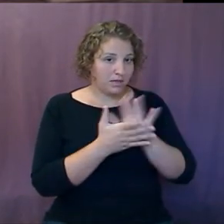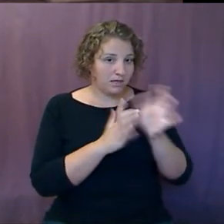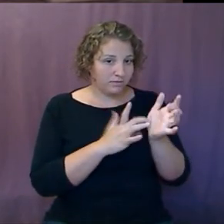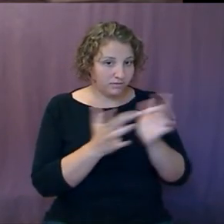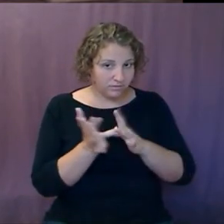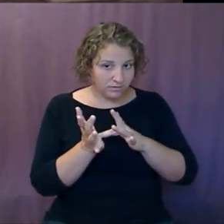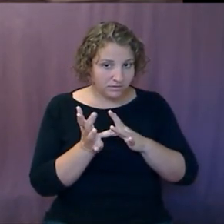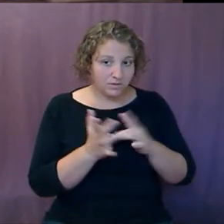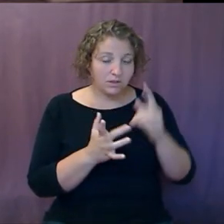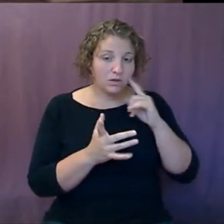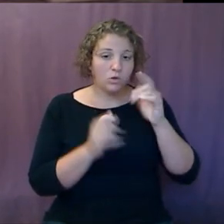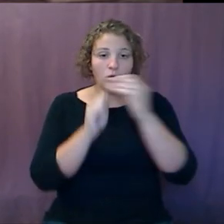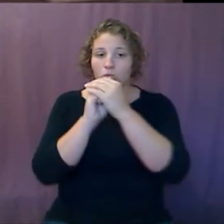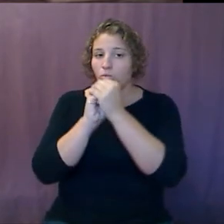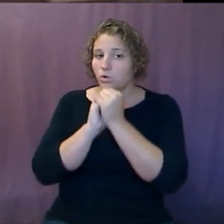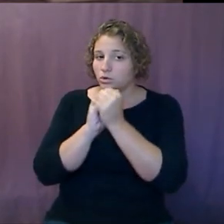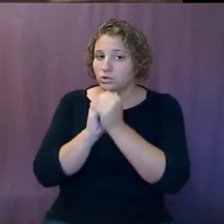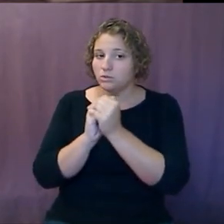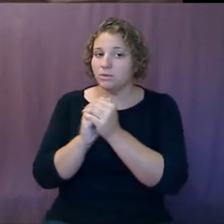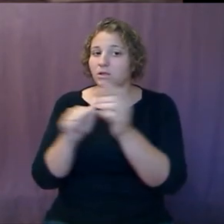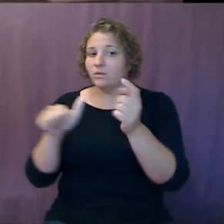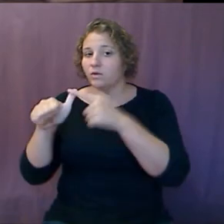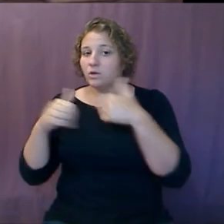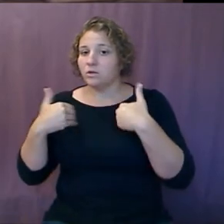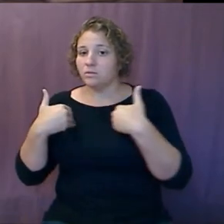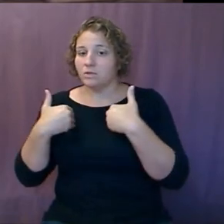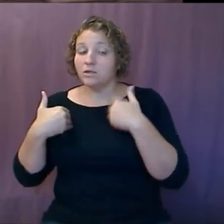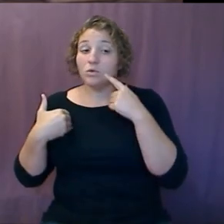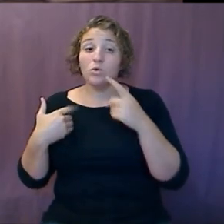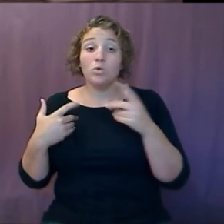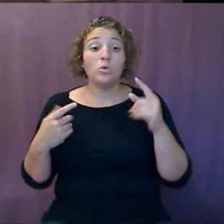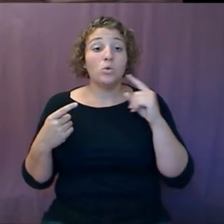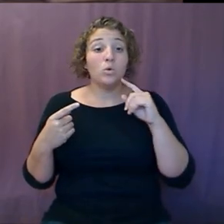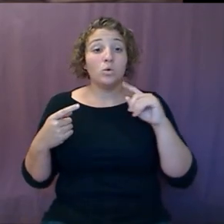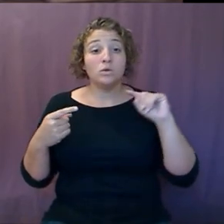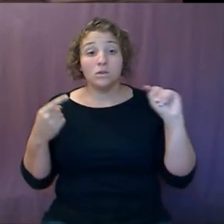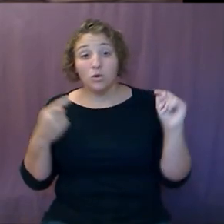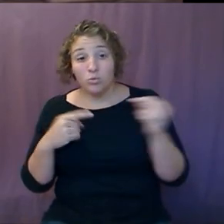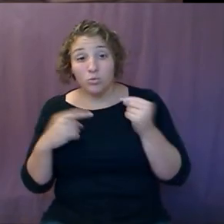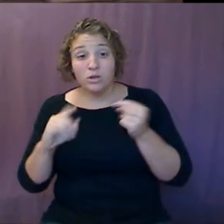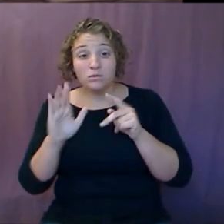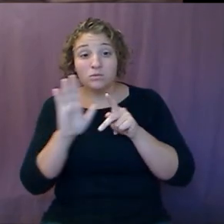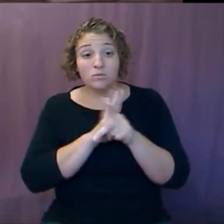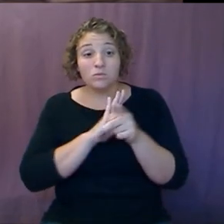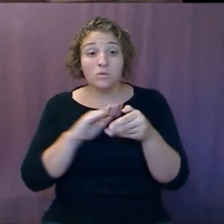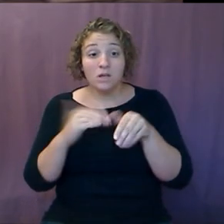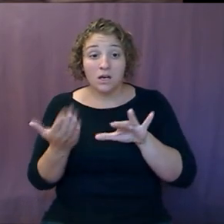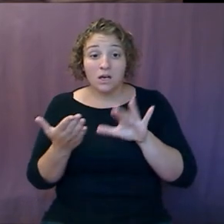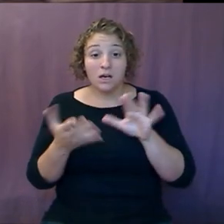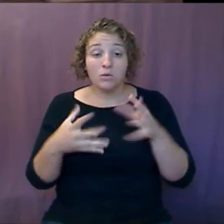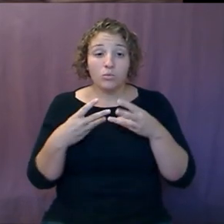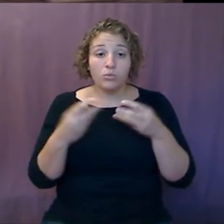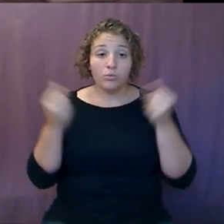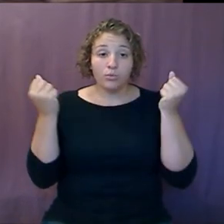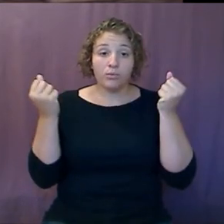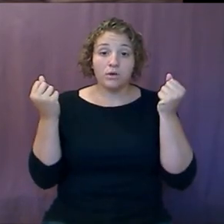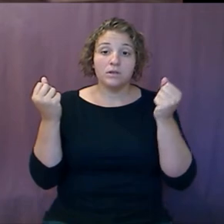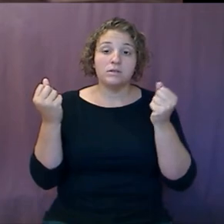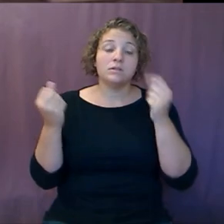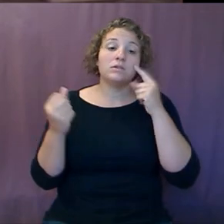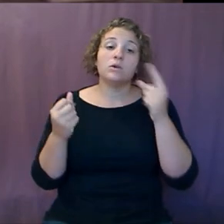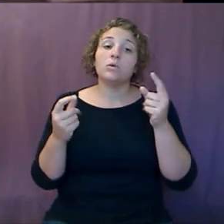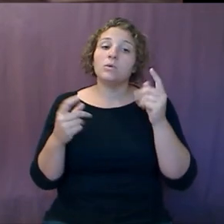first beast whose deadly wound was healed as we mentioned it seems this Antichrist confirms a peace agreement for seven